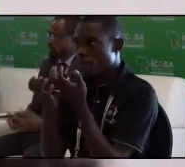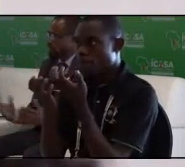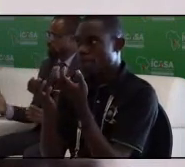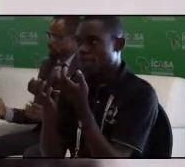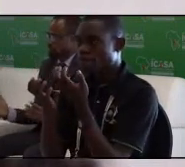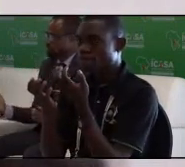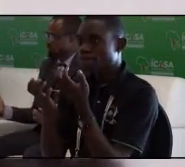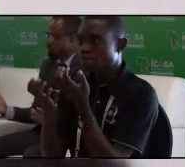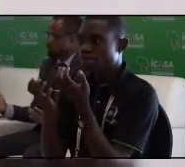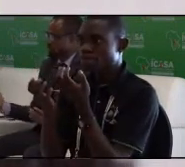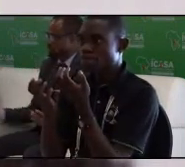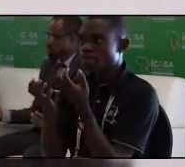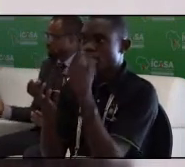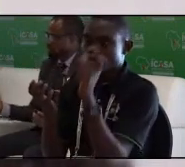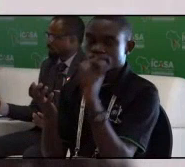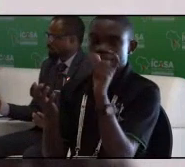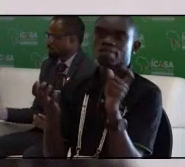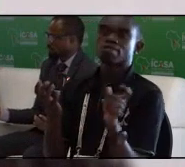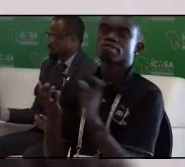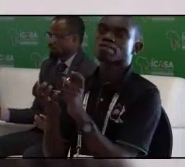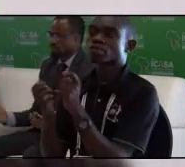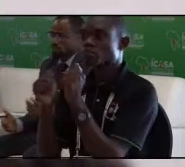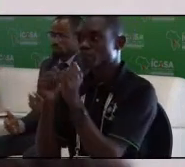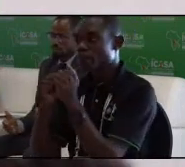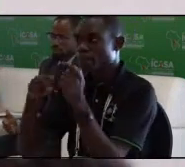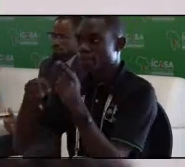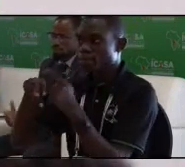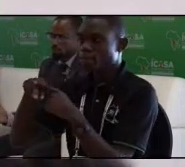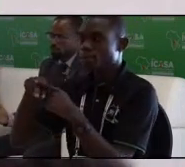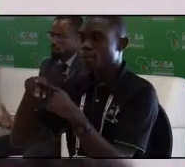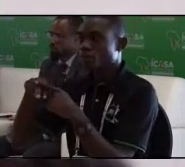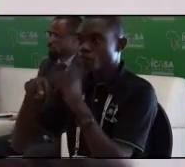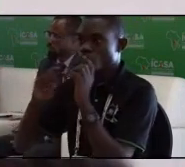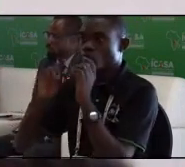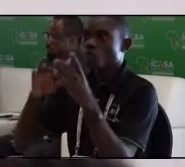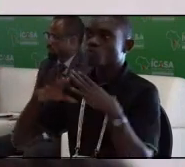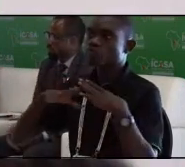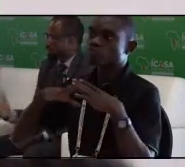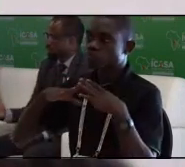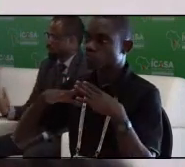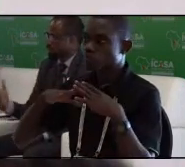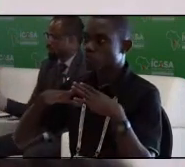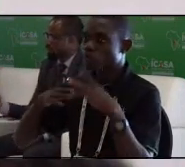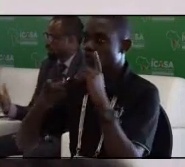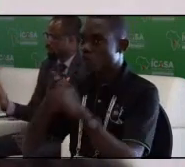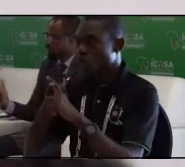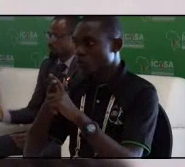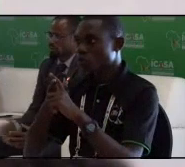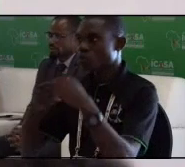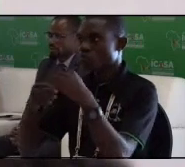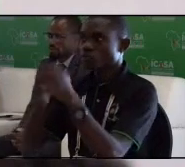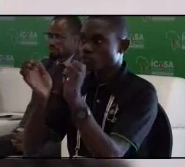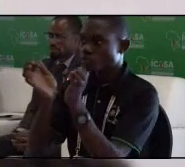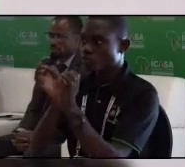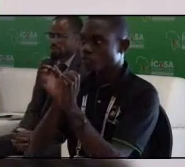lot the partners of persons who live with HIV. We consider key population. We consider men and other